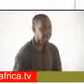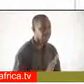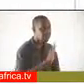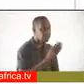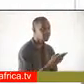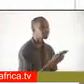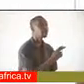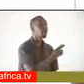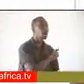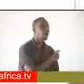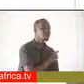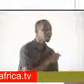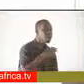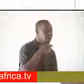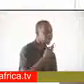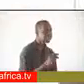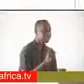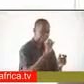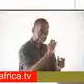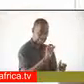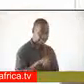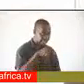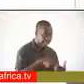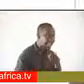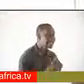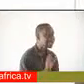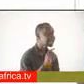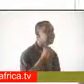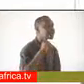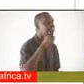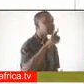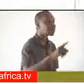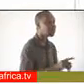should be stated in the introduction.